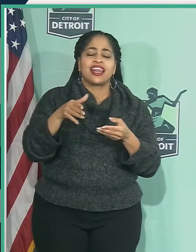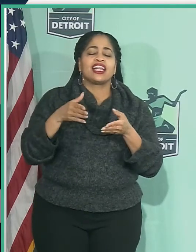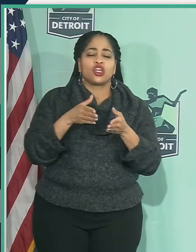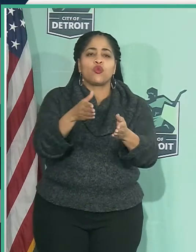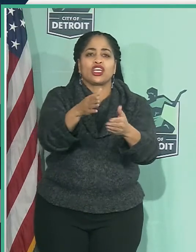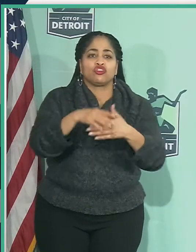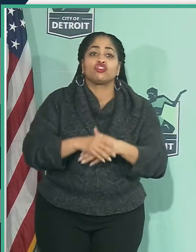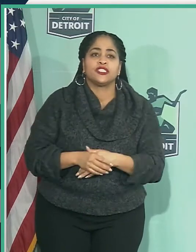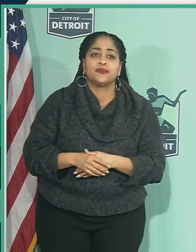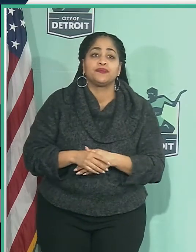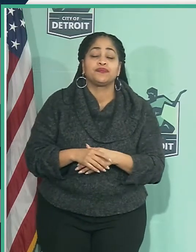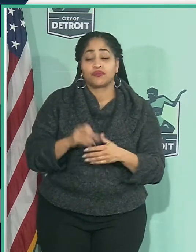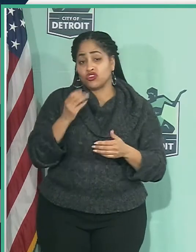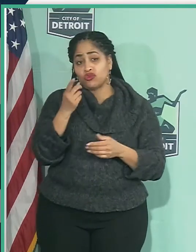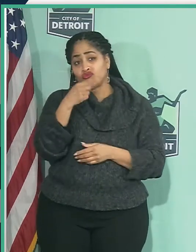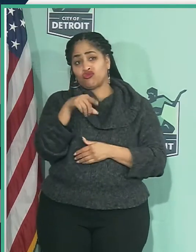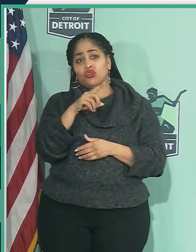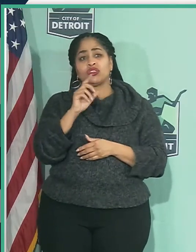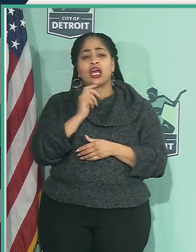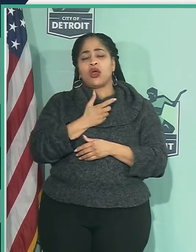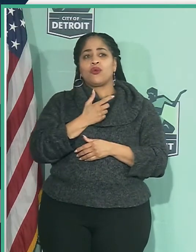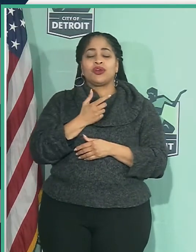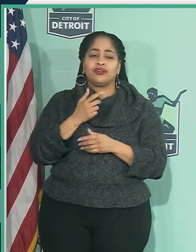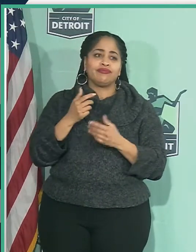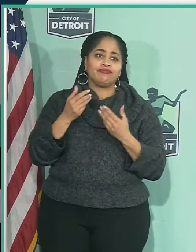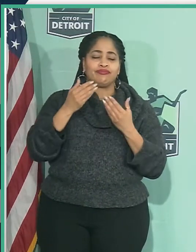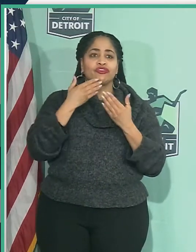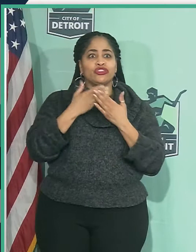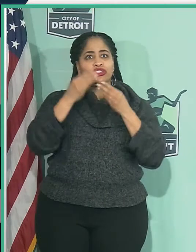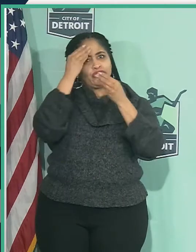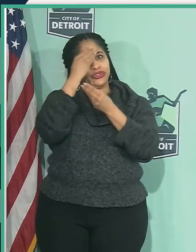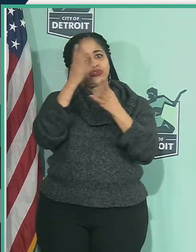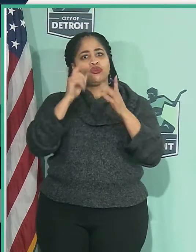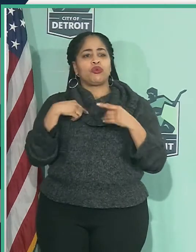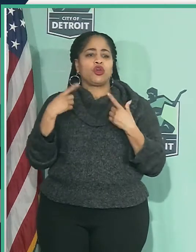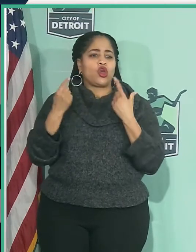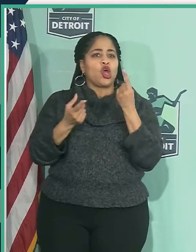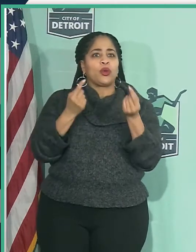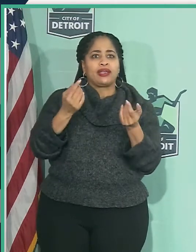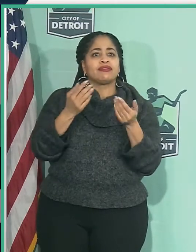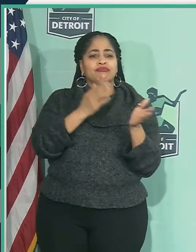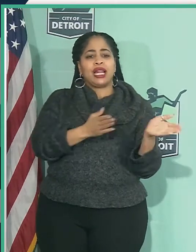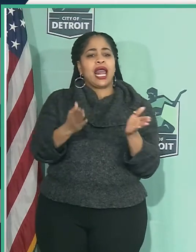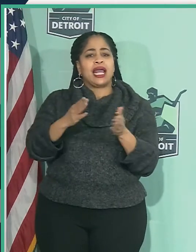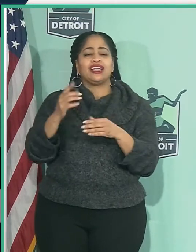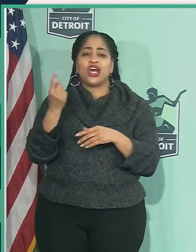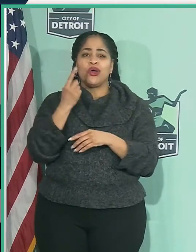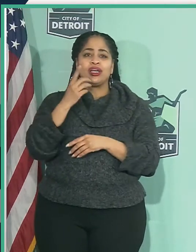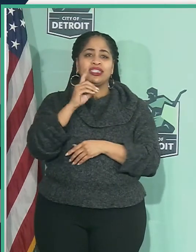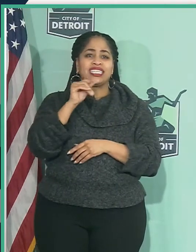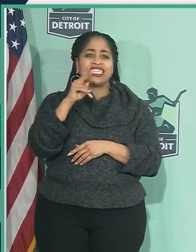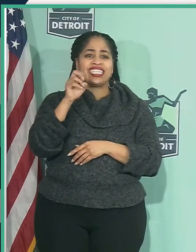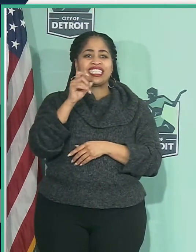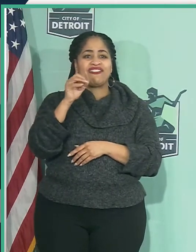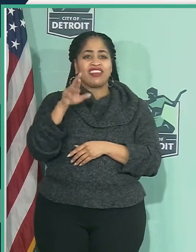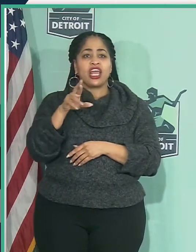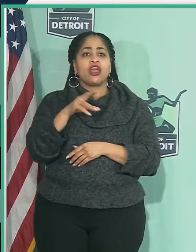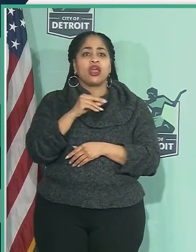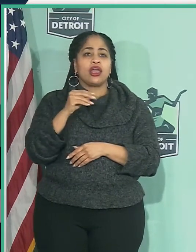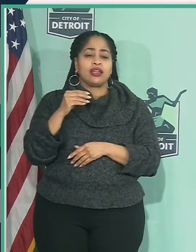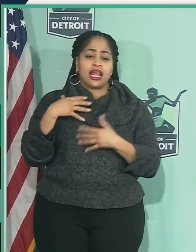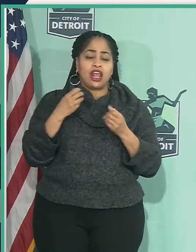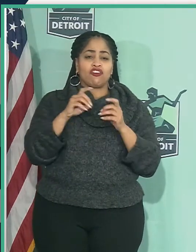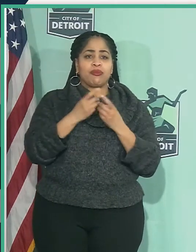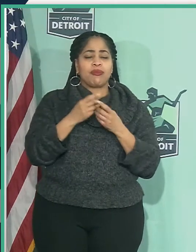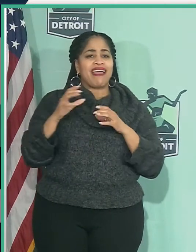direction. And so those are the highlights of where we're going, and as always, Denise Fair and the Health Department have been actively